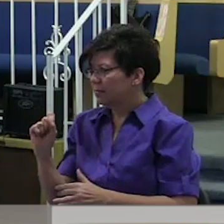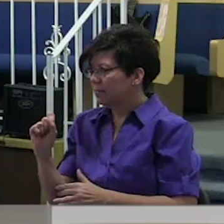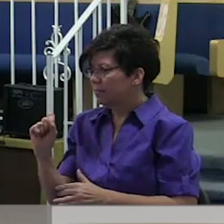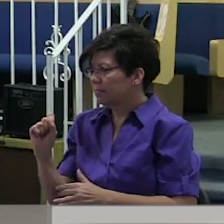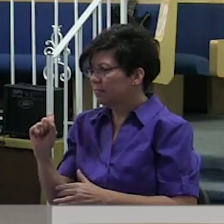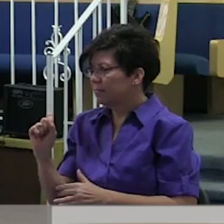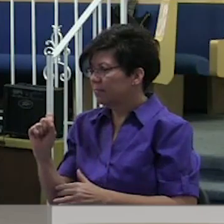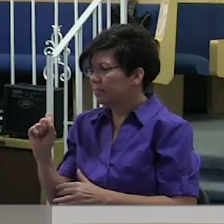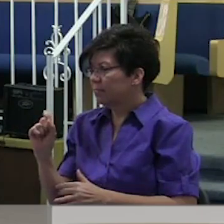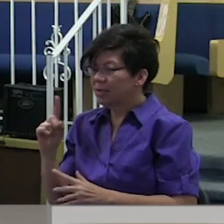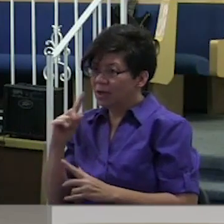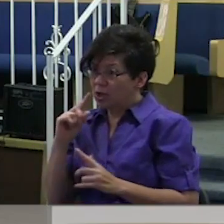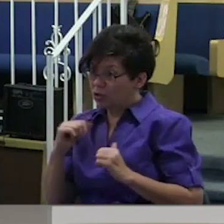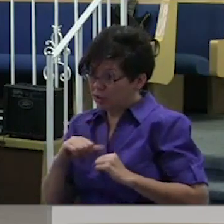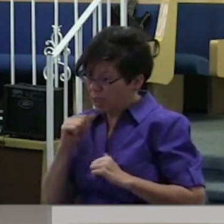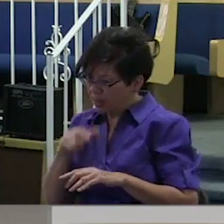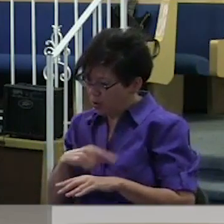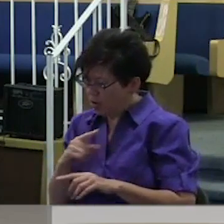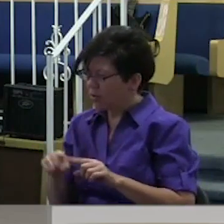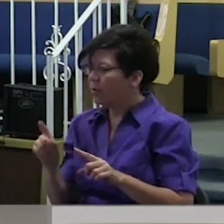I'm going to try not to be too long,